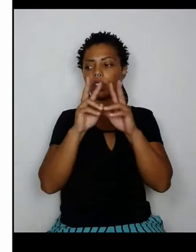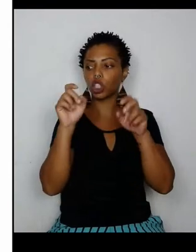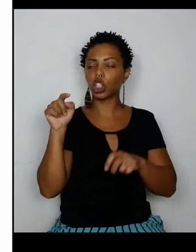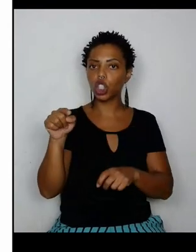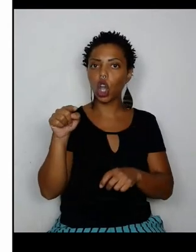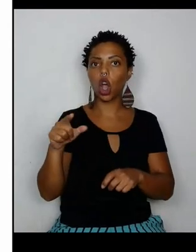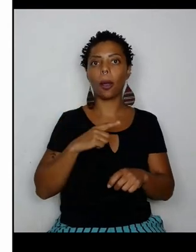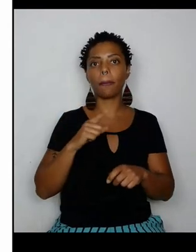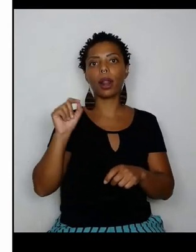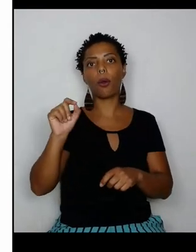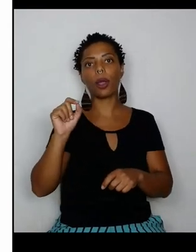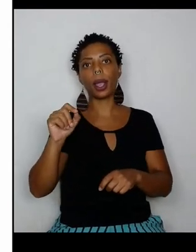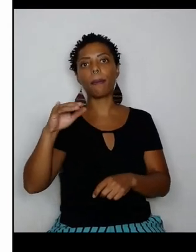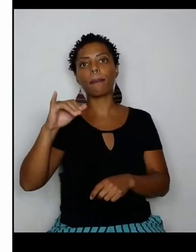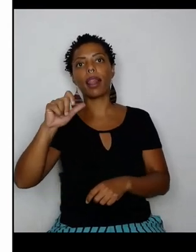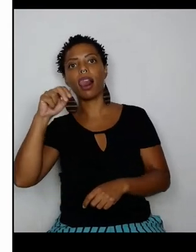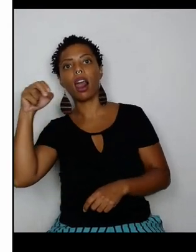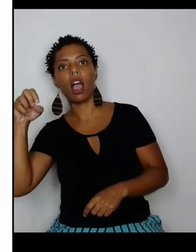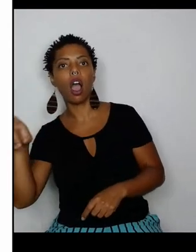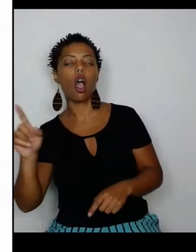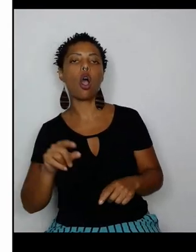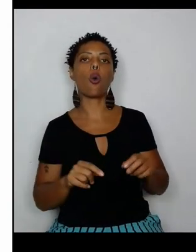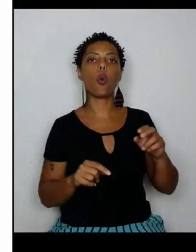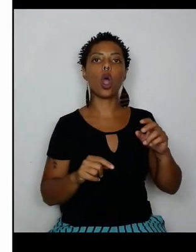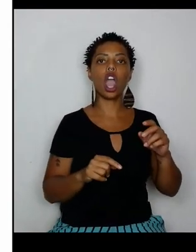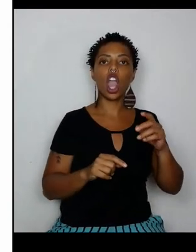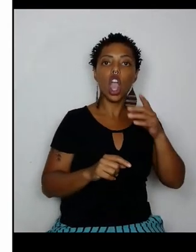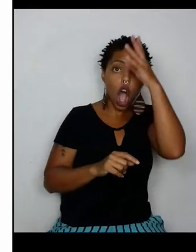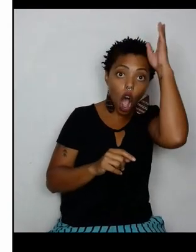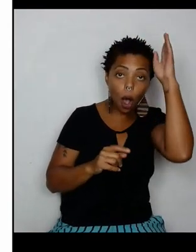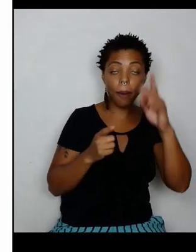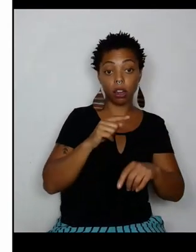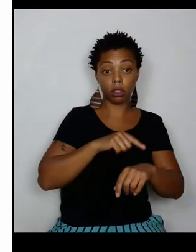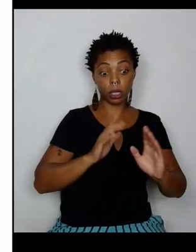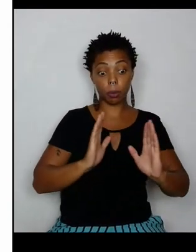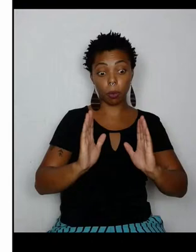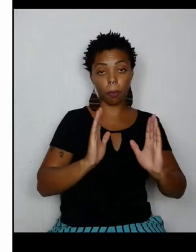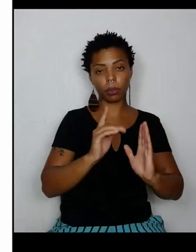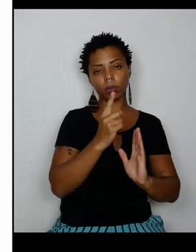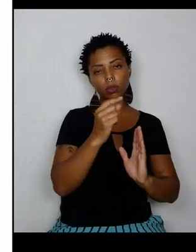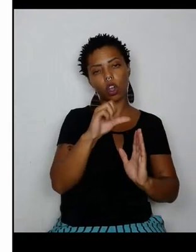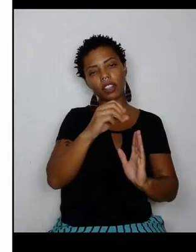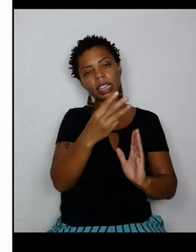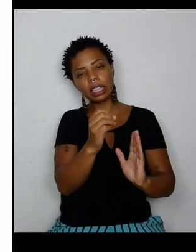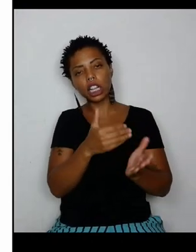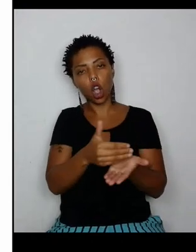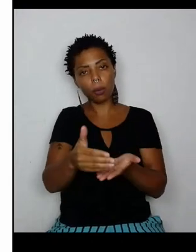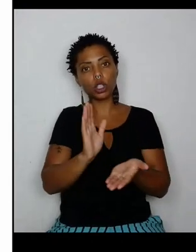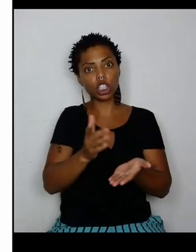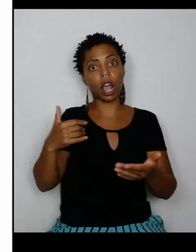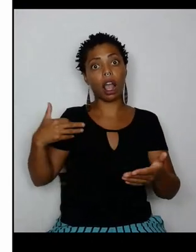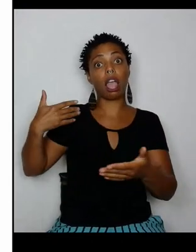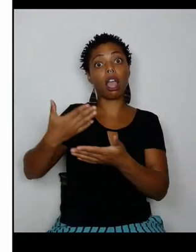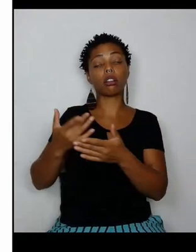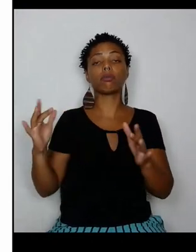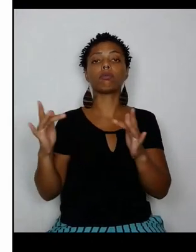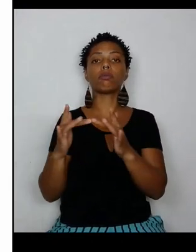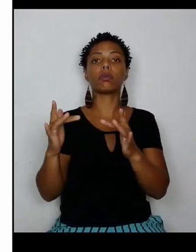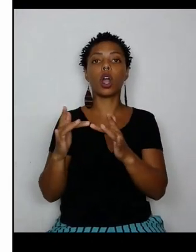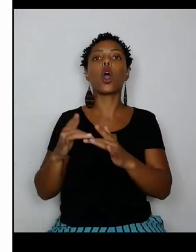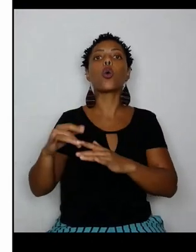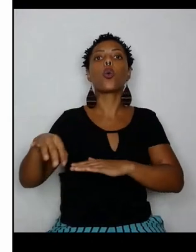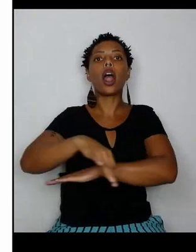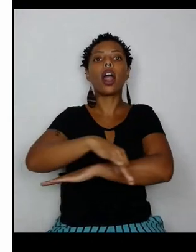work at the time in milan and rome since the 30s and lena the architect had a